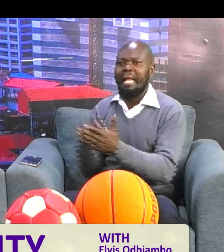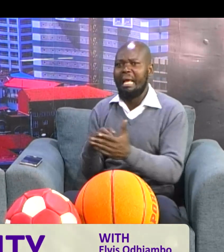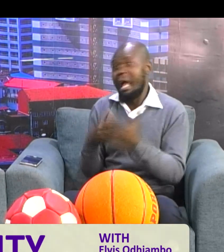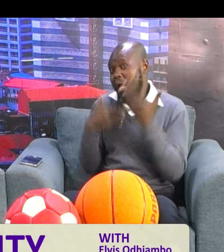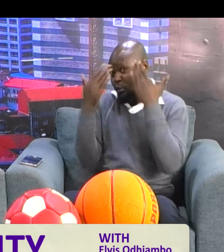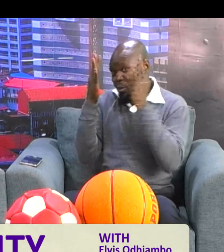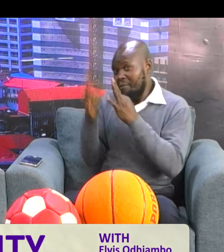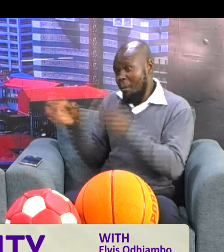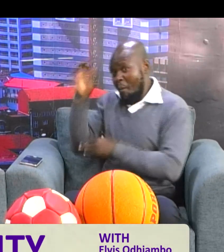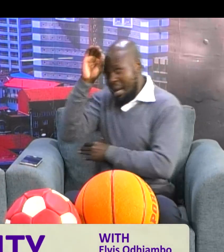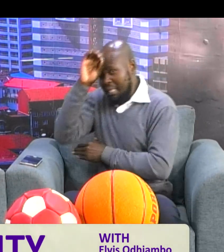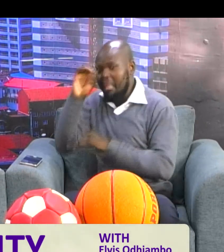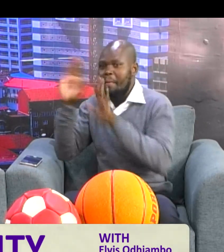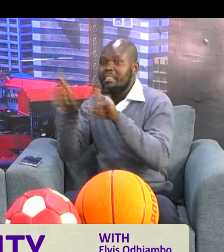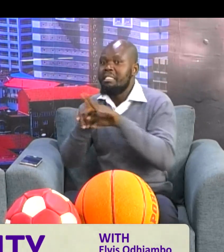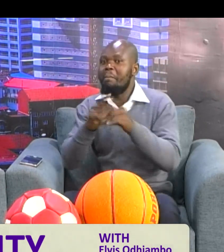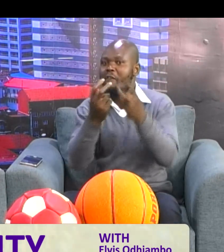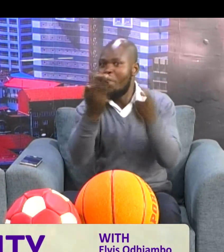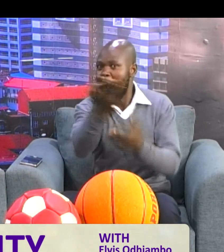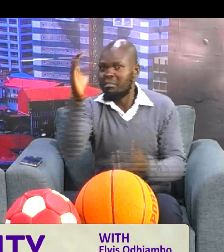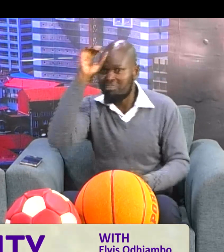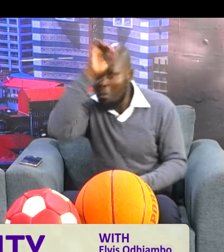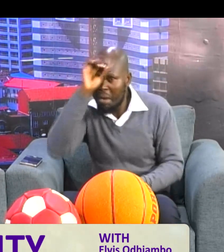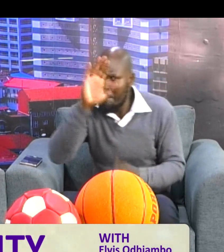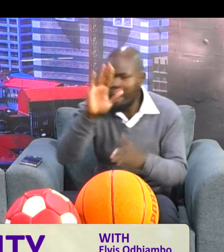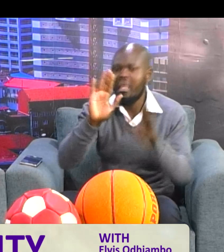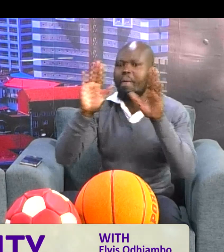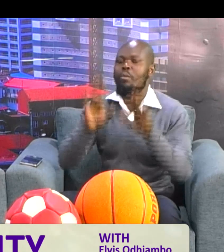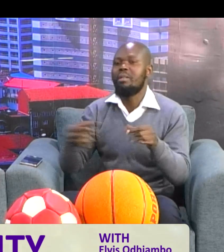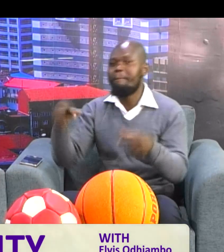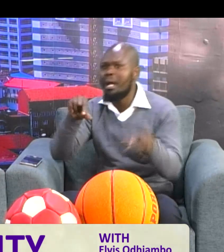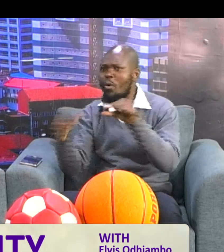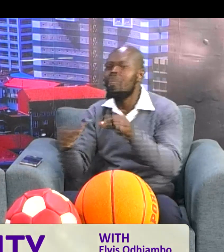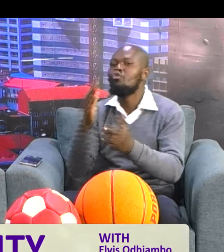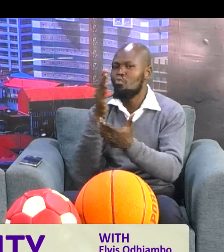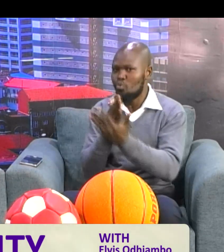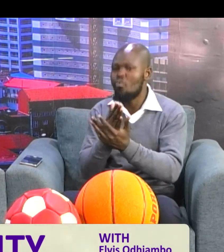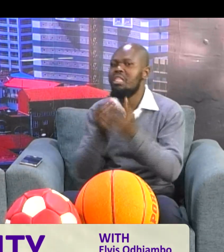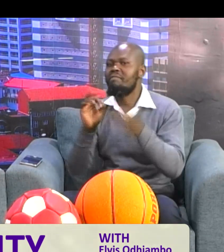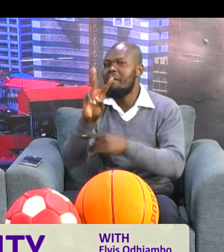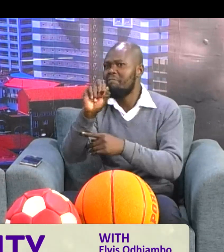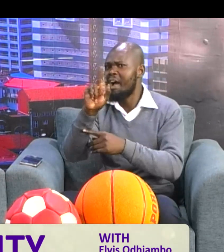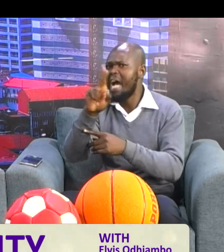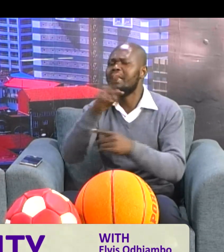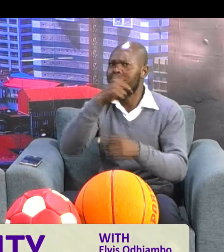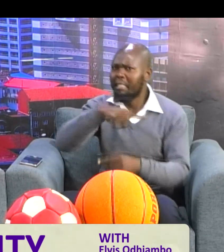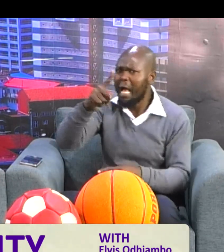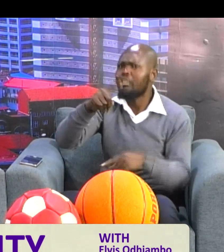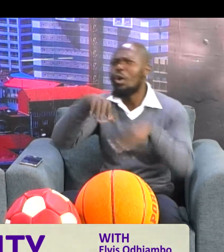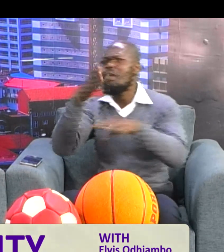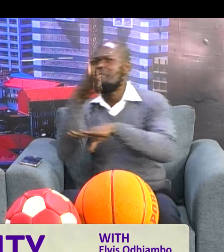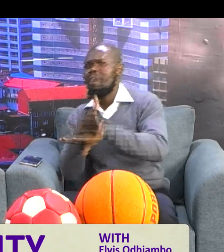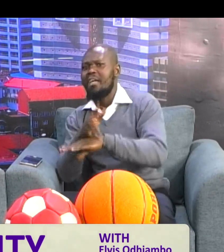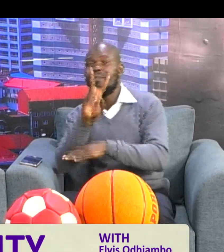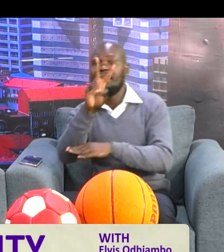win that game. Right. I didn't know if you shared the same sentiment. Right. I don't know what the viewers as well thought between the two of them.